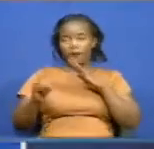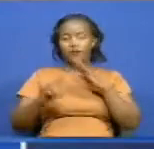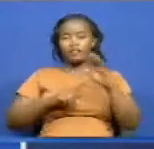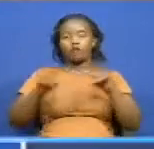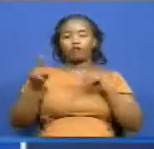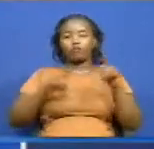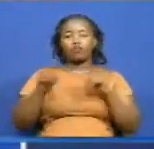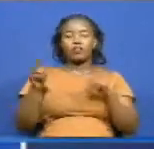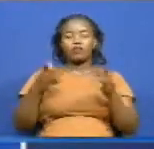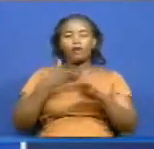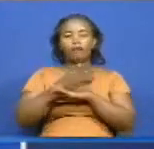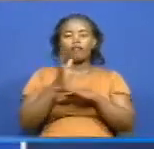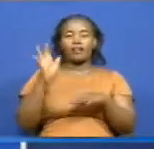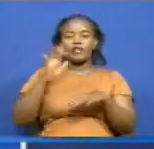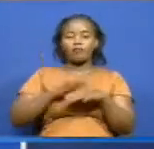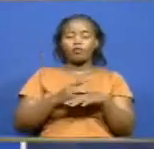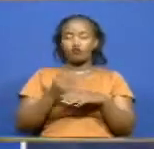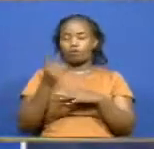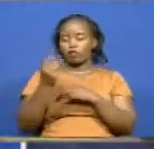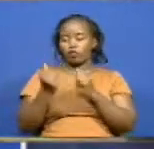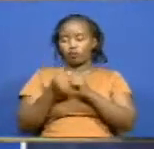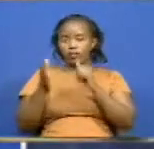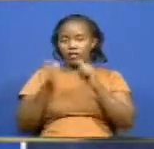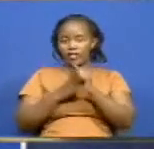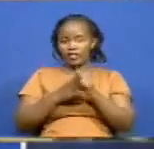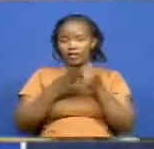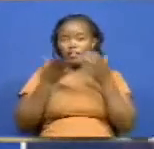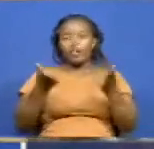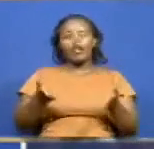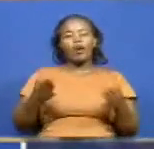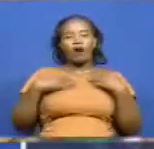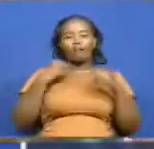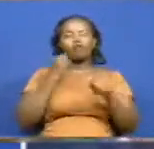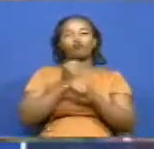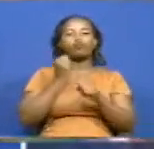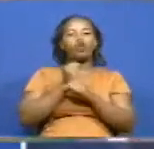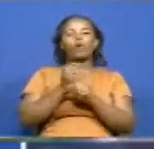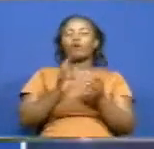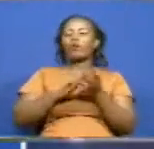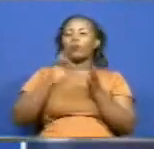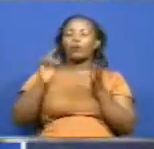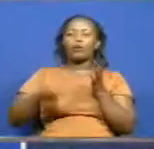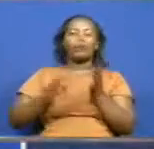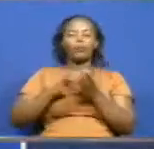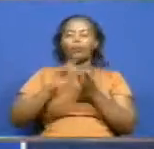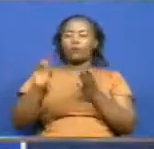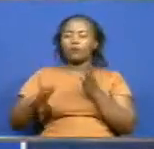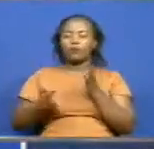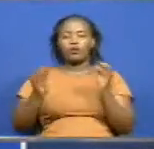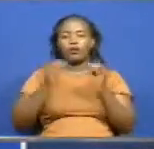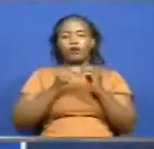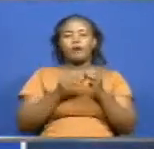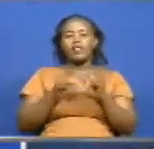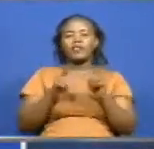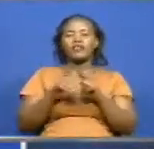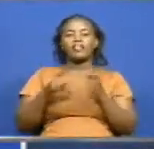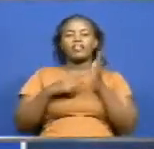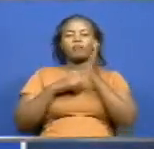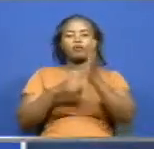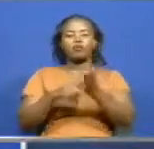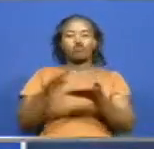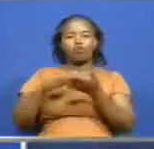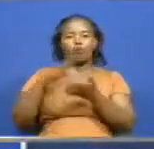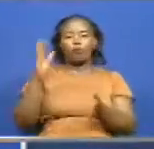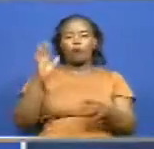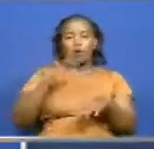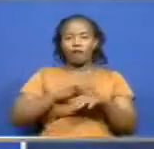of COVID-19, the hospitality industry has witnessed massive job cuts, with meetings, incentives, conferences and exhibitions the most affected.